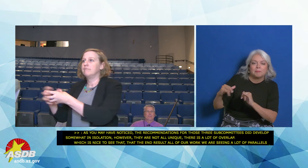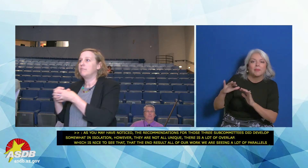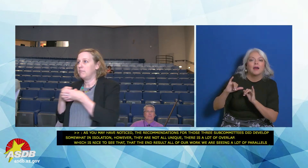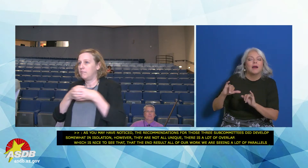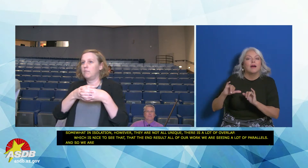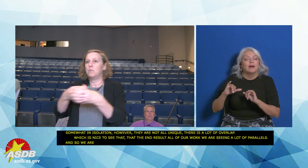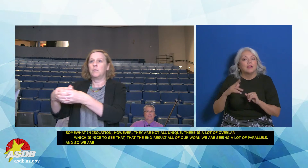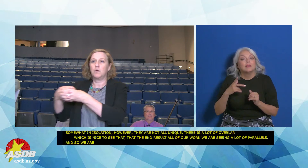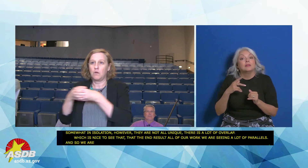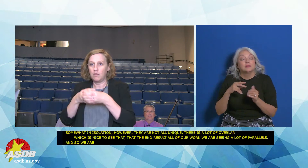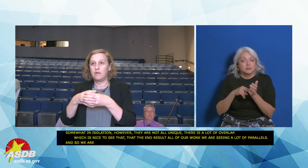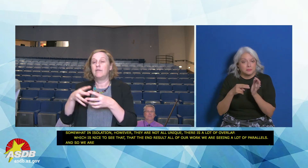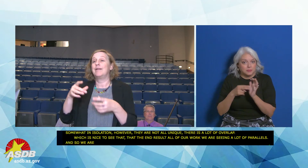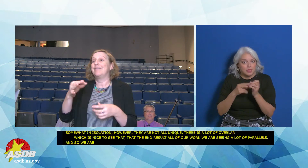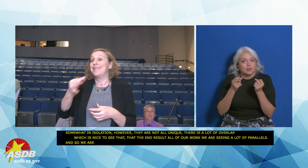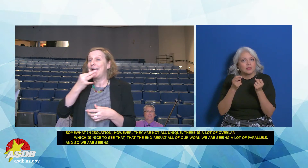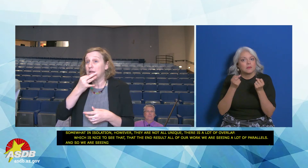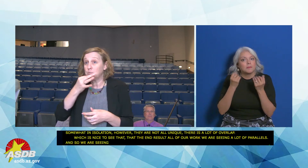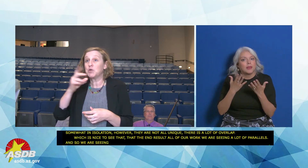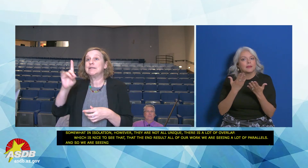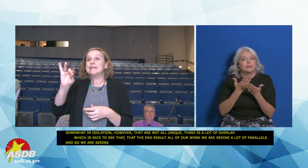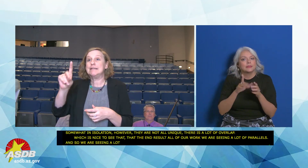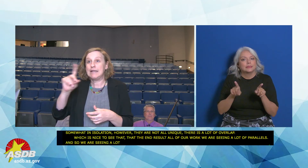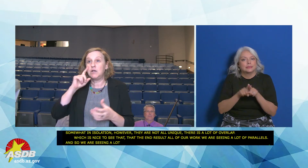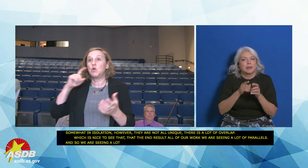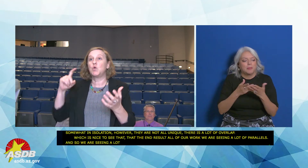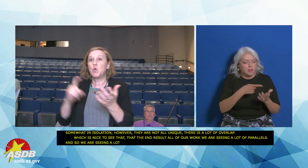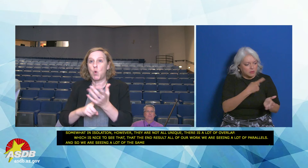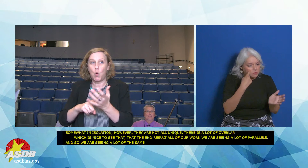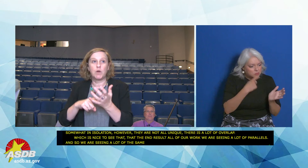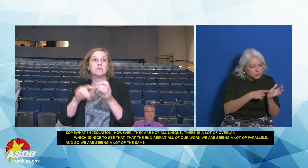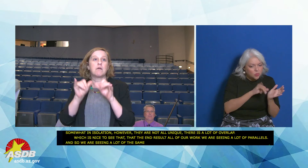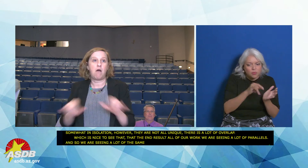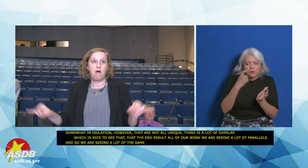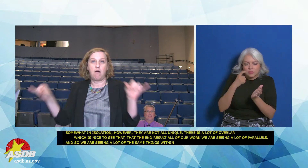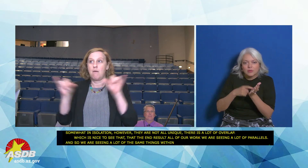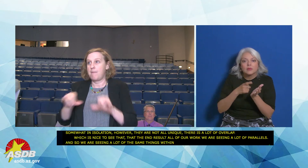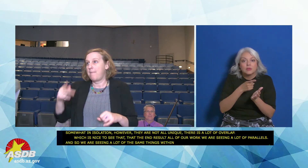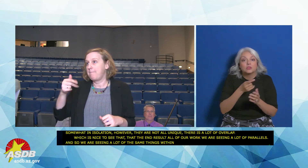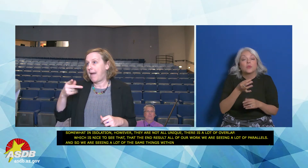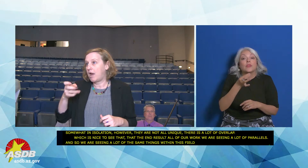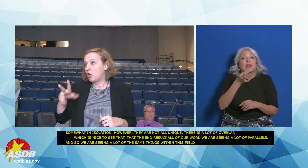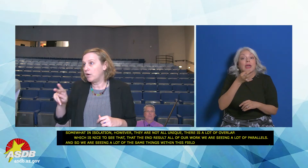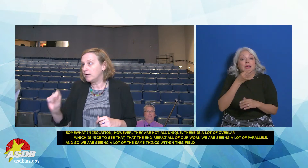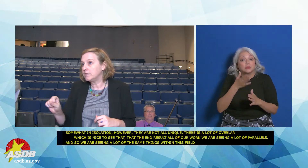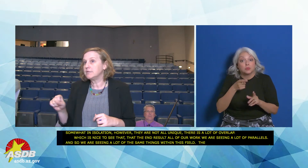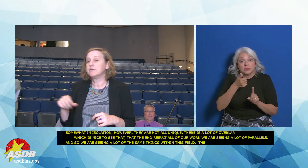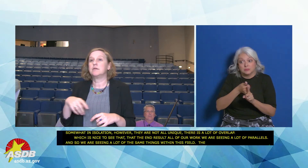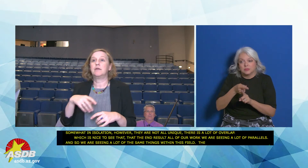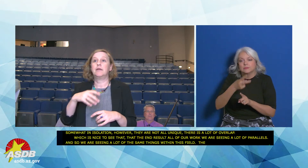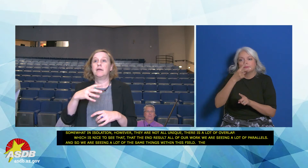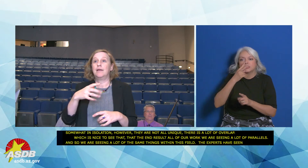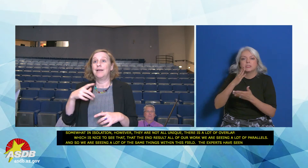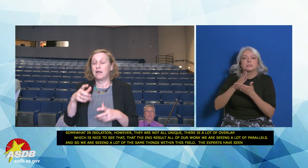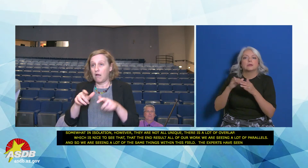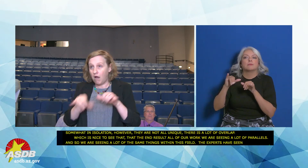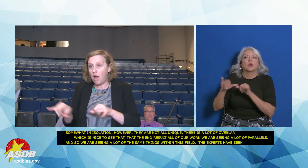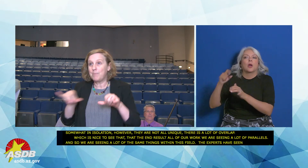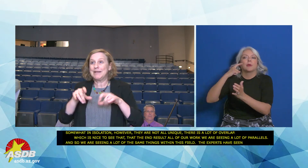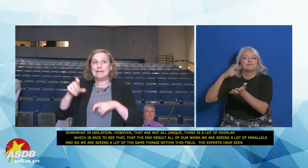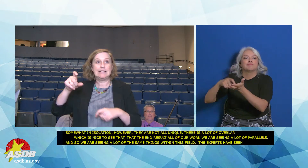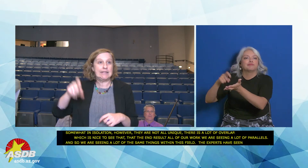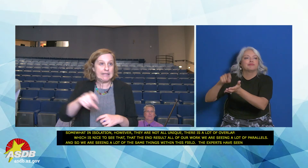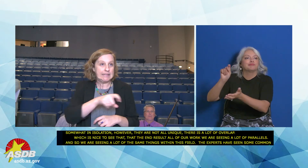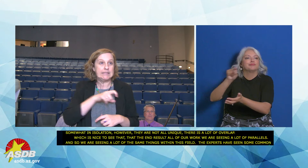seeing a lot of the same things within this field. The experts have seen some commonalities,